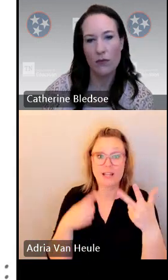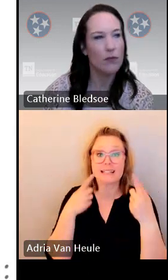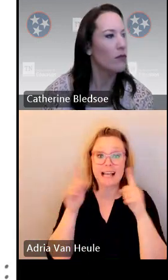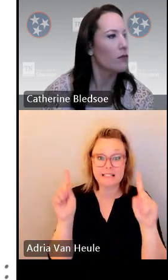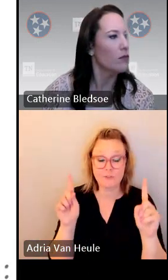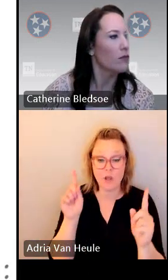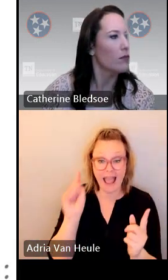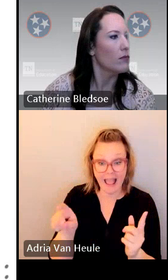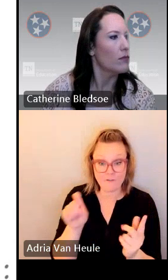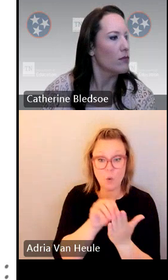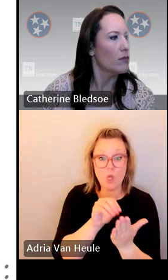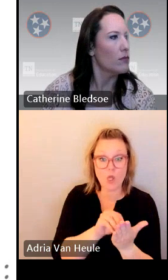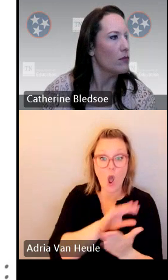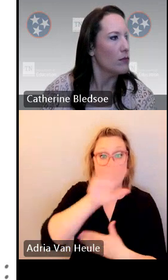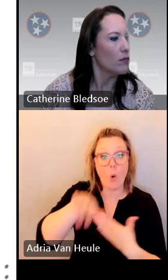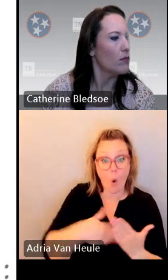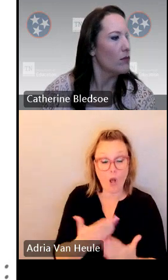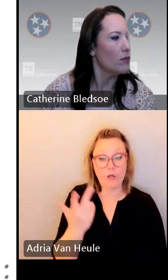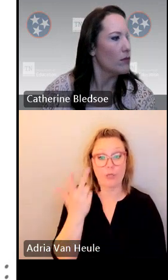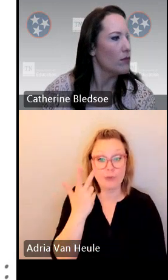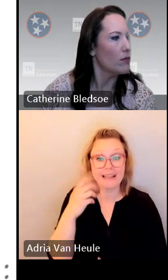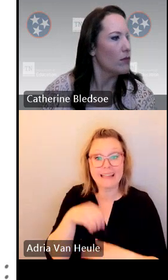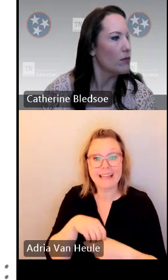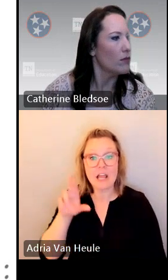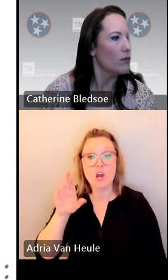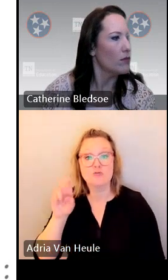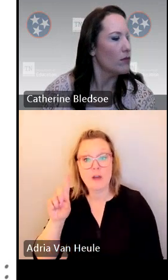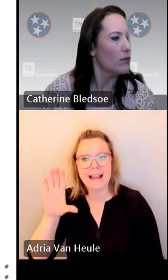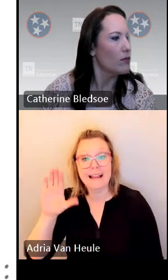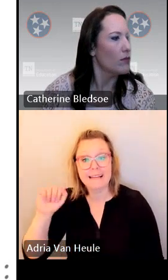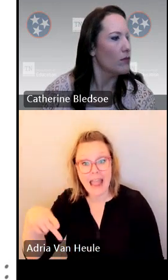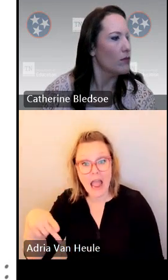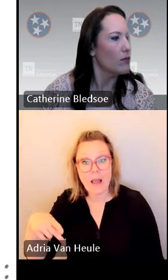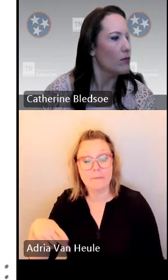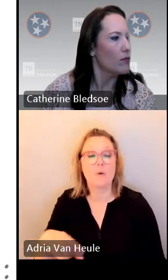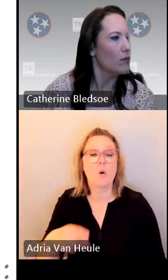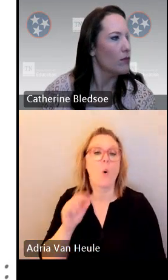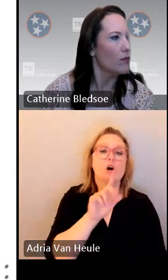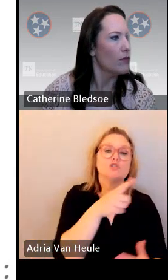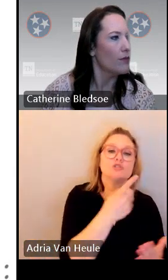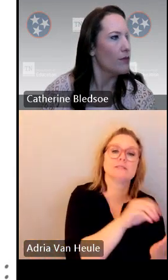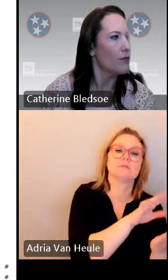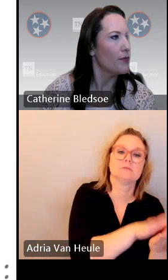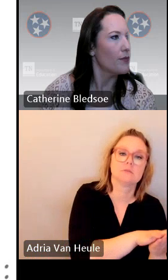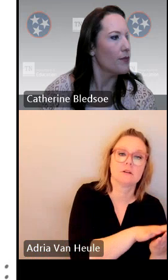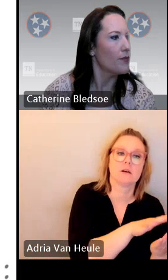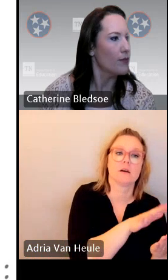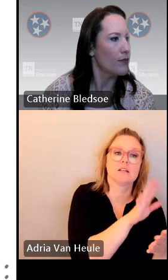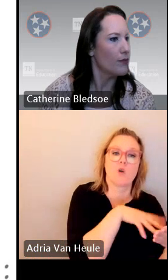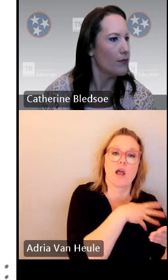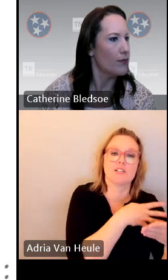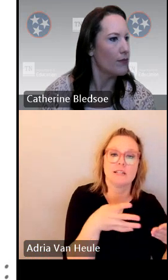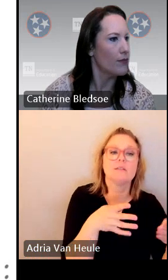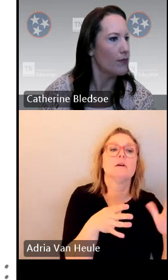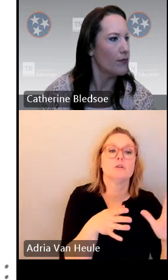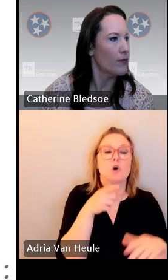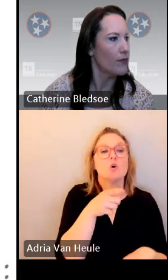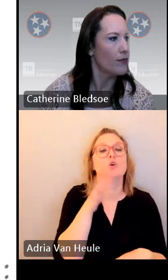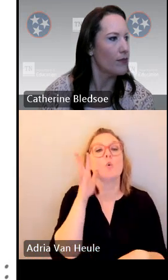3 attempts in REDCap, or just the successful one and document the non-successful attempts on a spreadsheet? So you would have